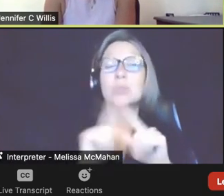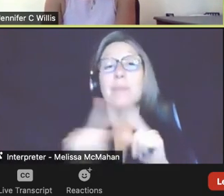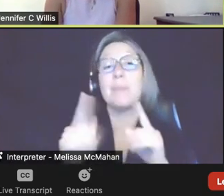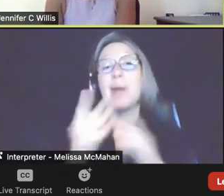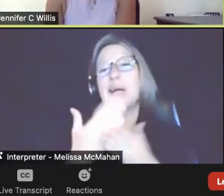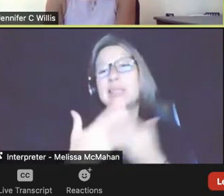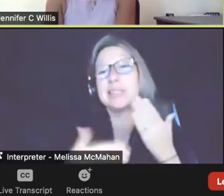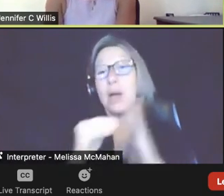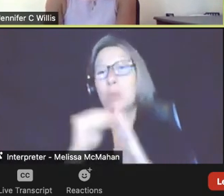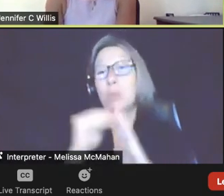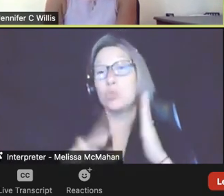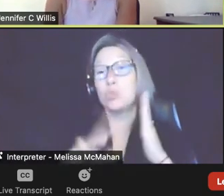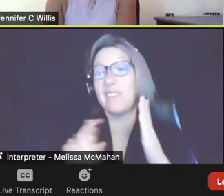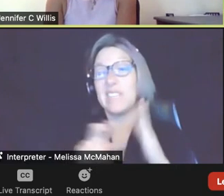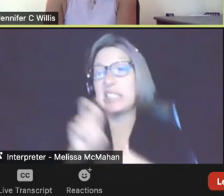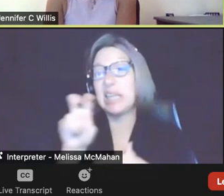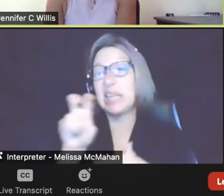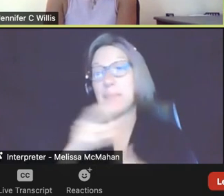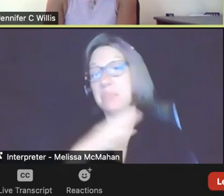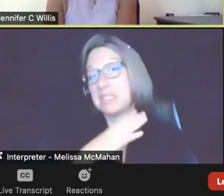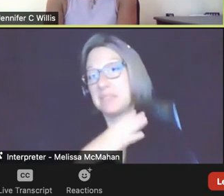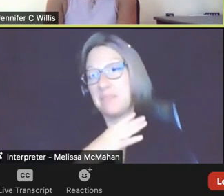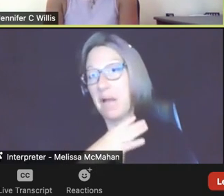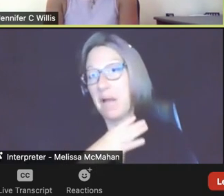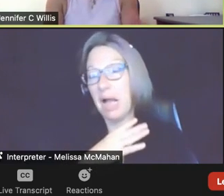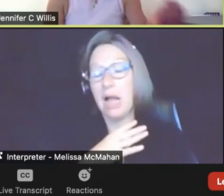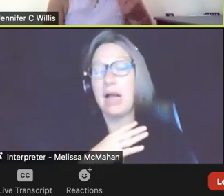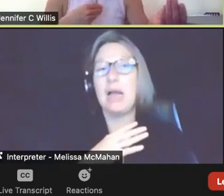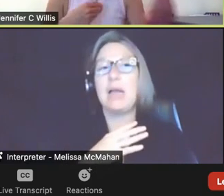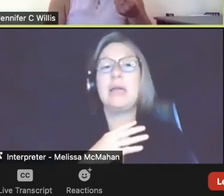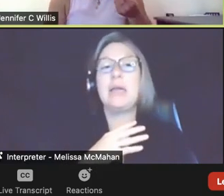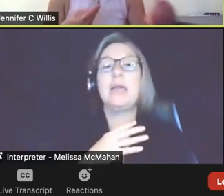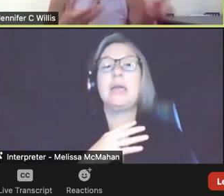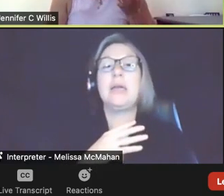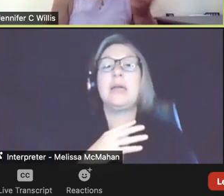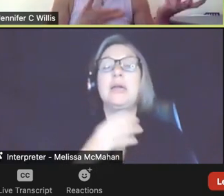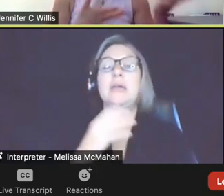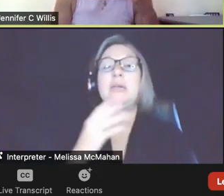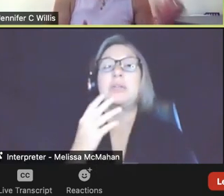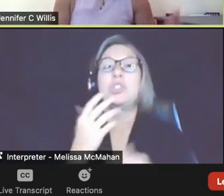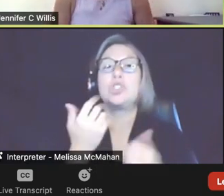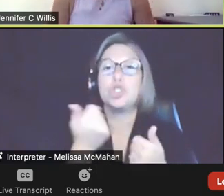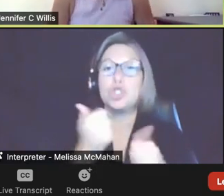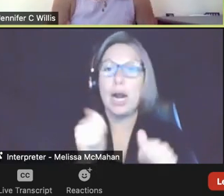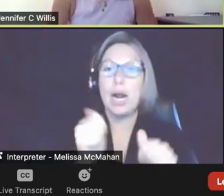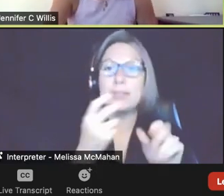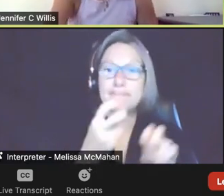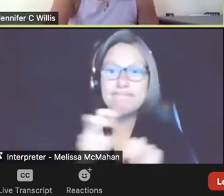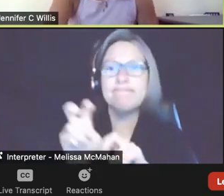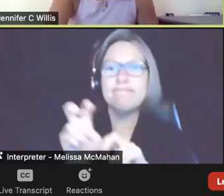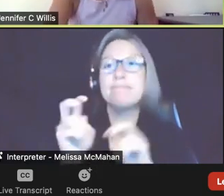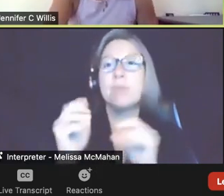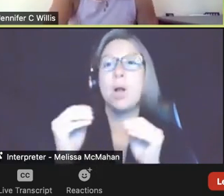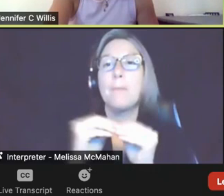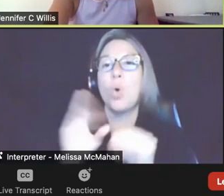have to just skip over, and that's okay if we're moving to a more concrete exchange of objects or symbols for